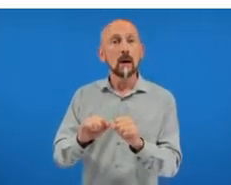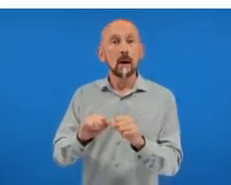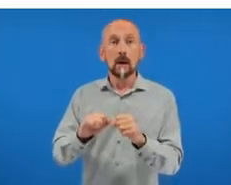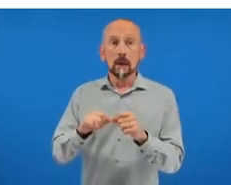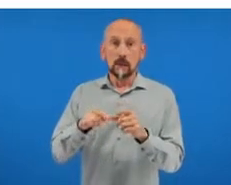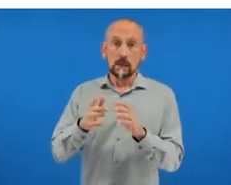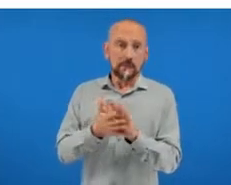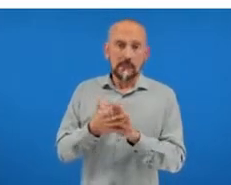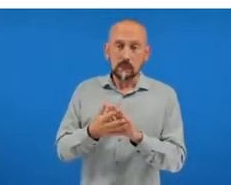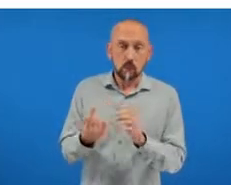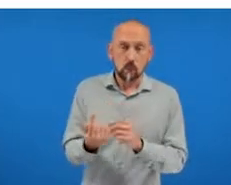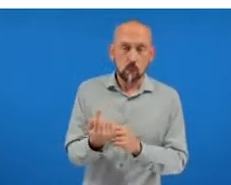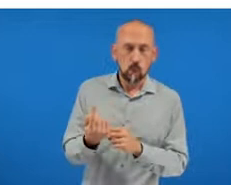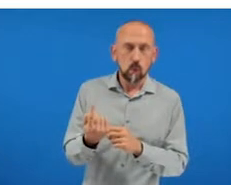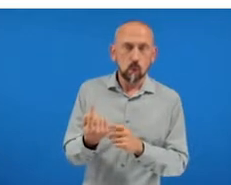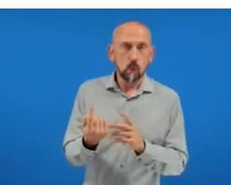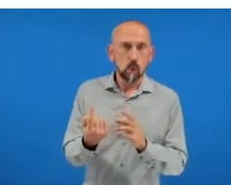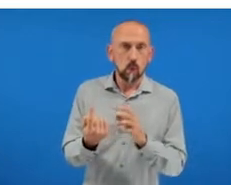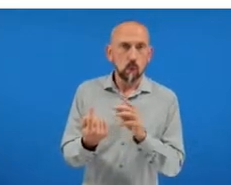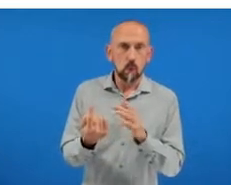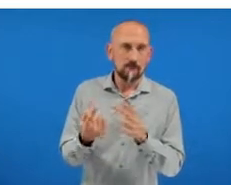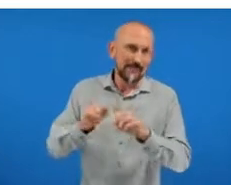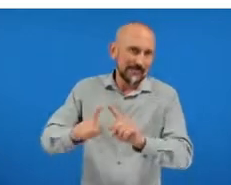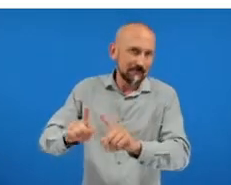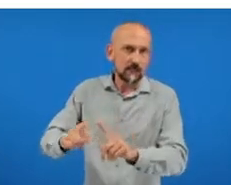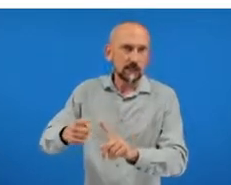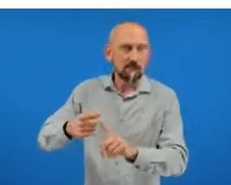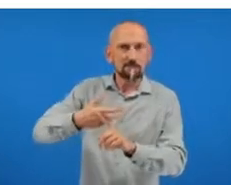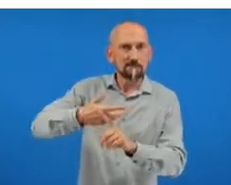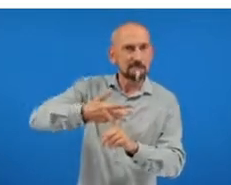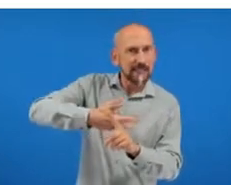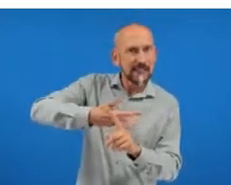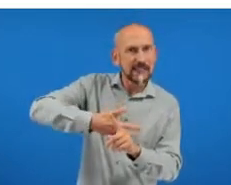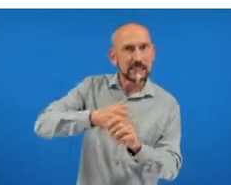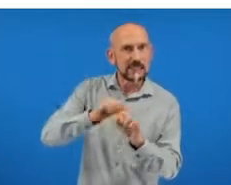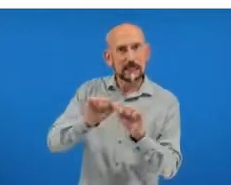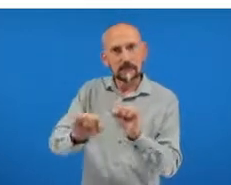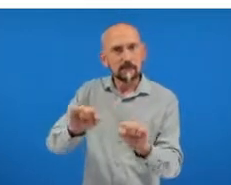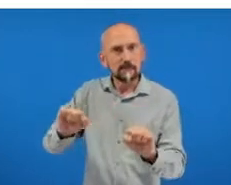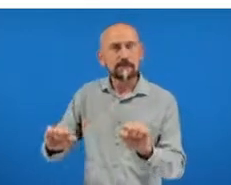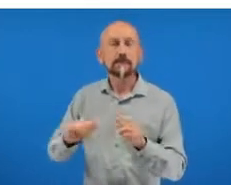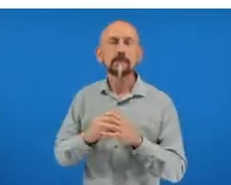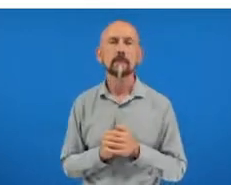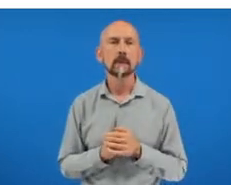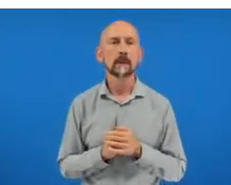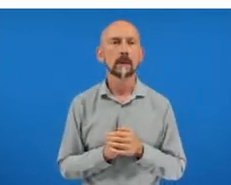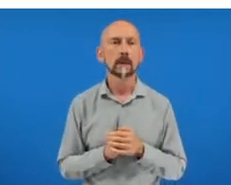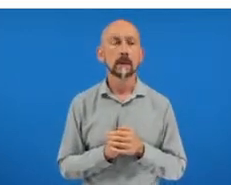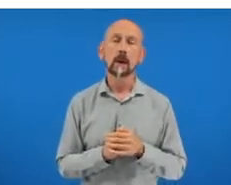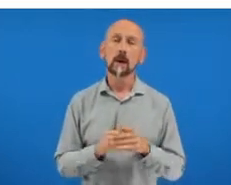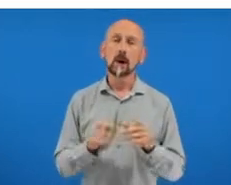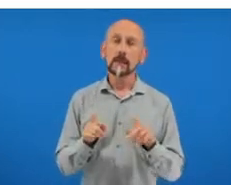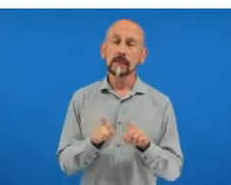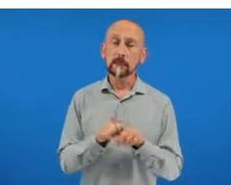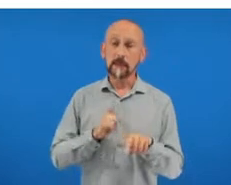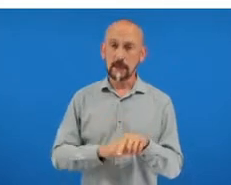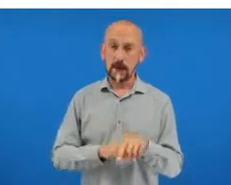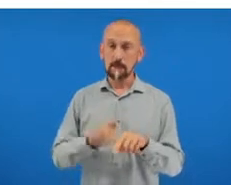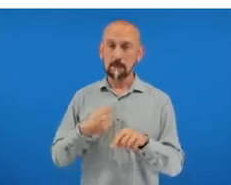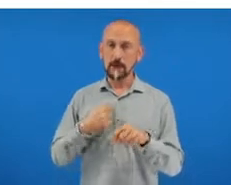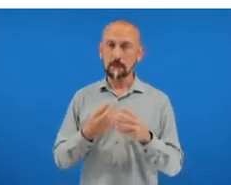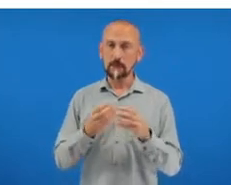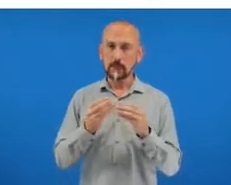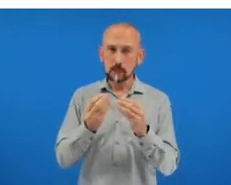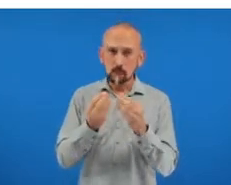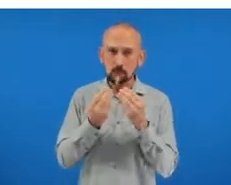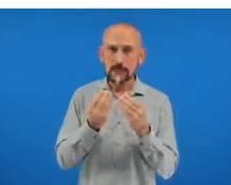individuals from different ethnic backgrounds. So alongside that, I'm also training in a intervention